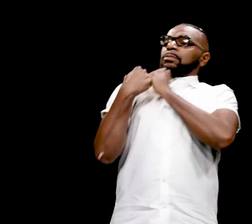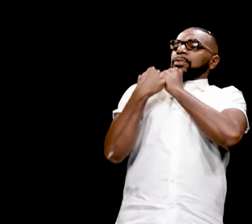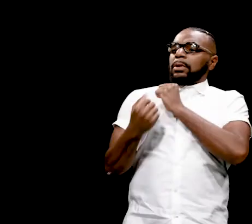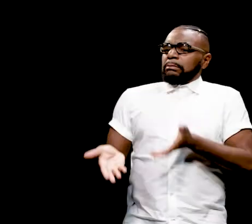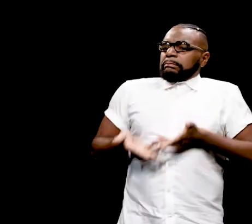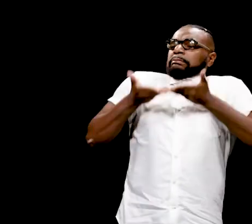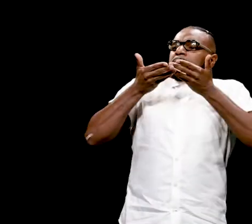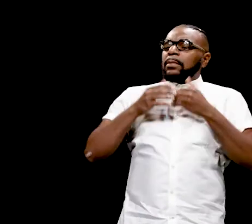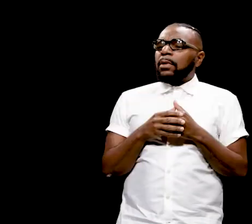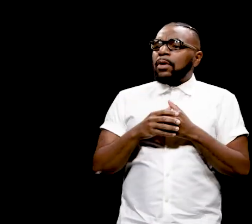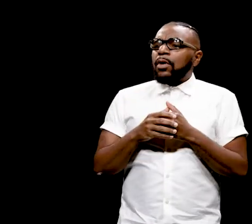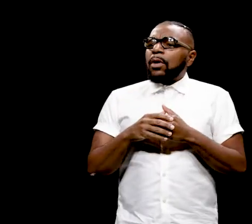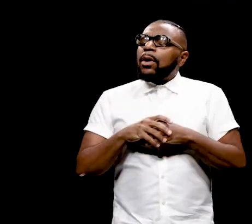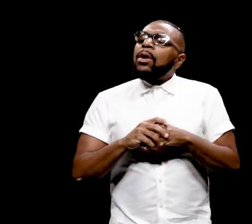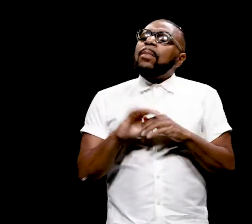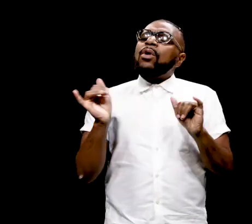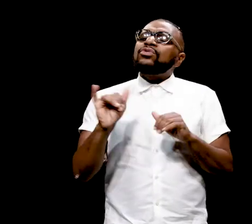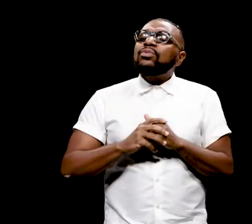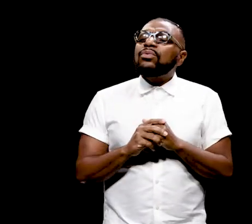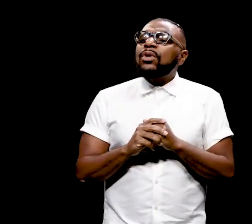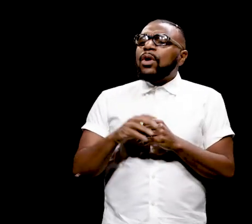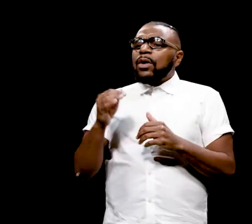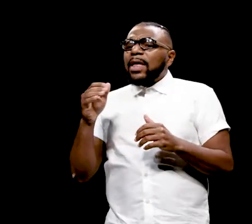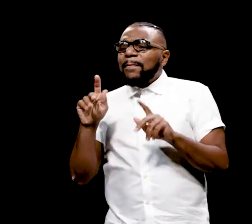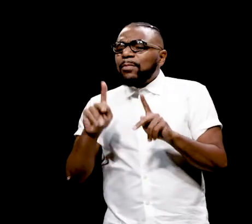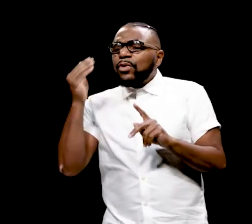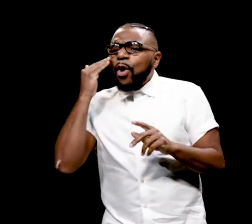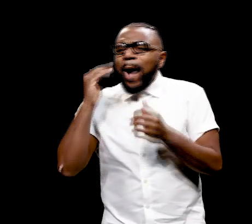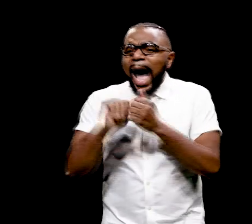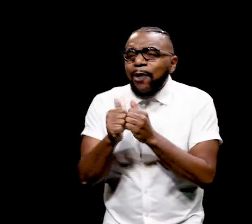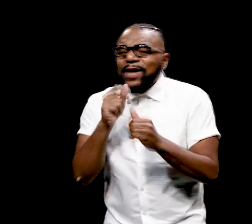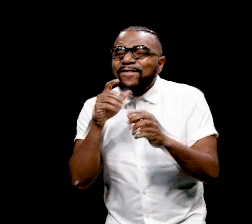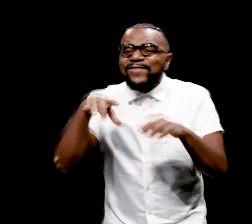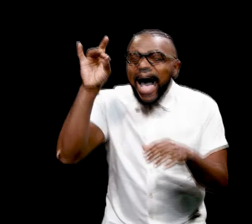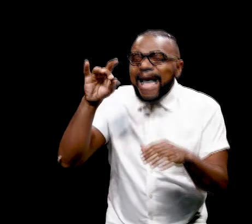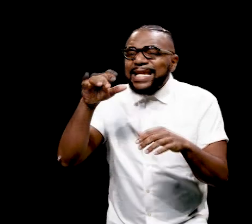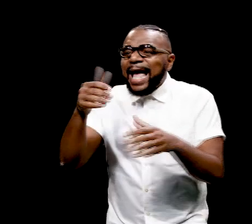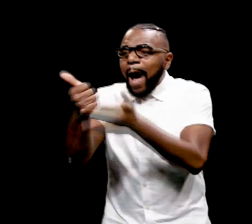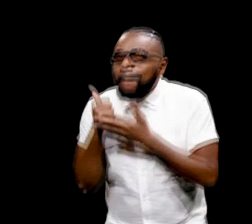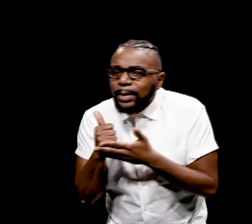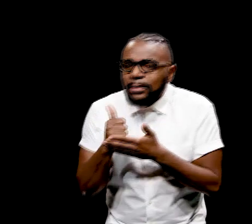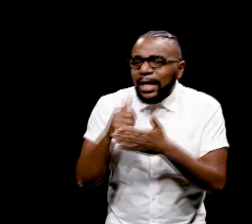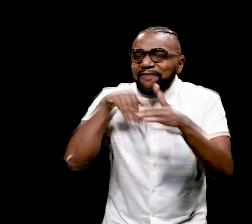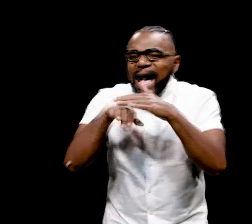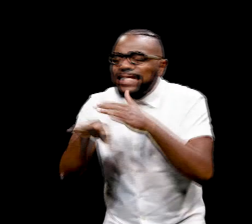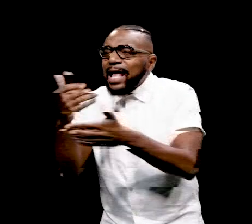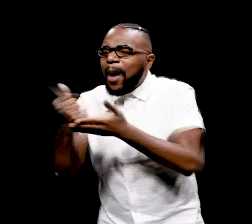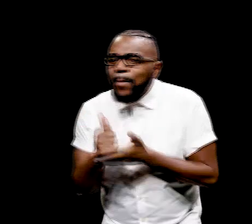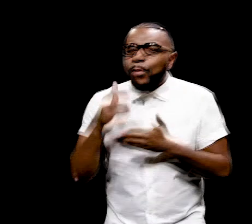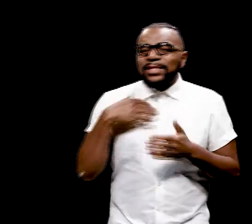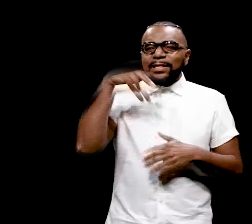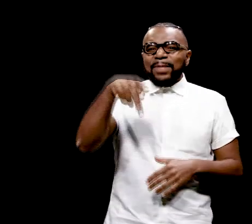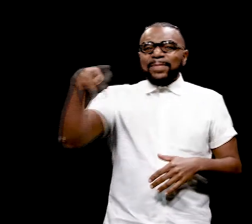are willing to administer, but also with the resources so that people know how to have access to help. We've seen how little of the PPP money